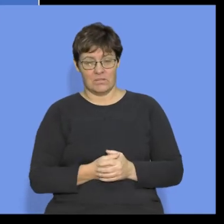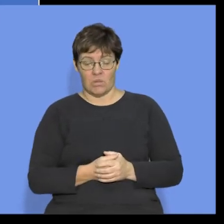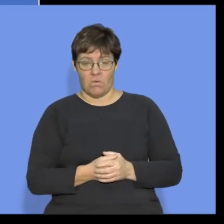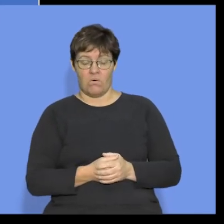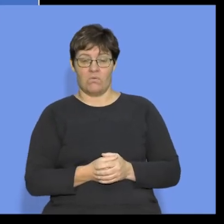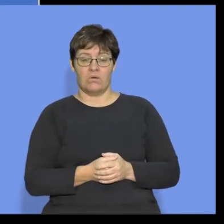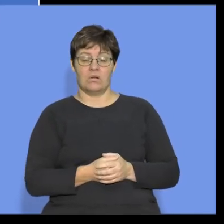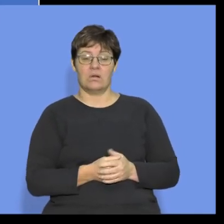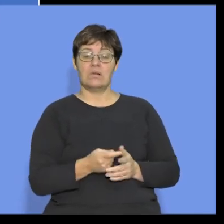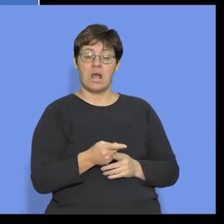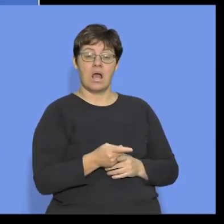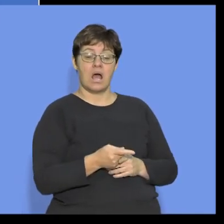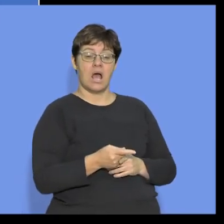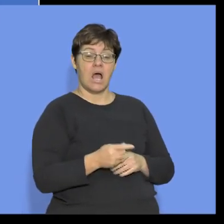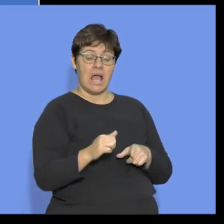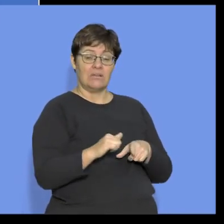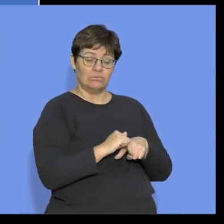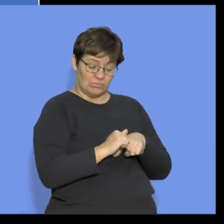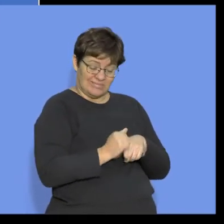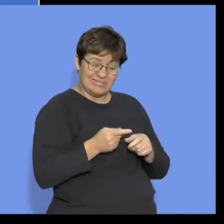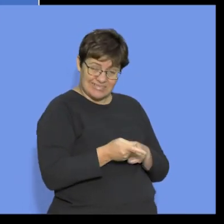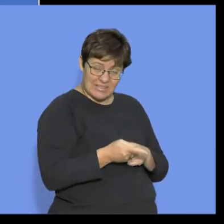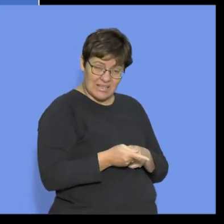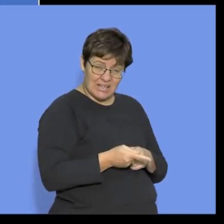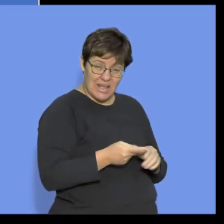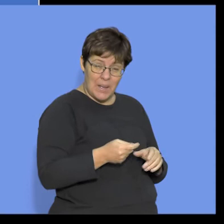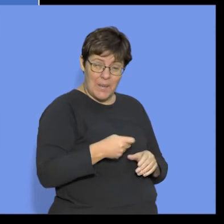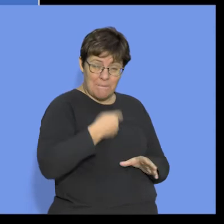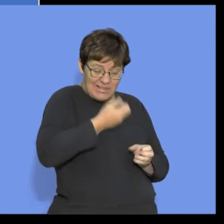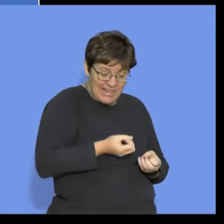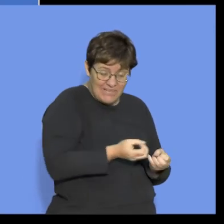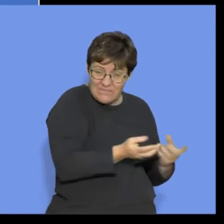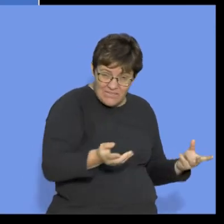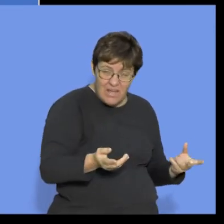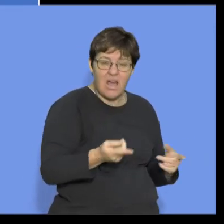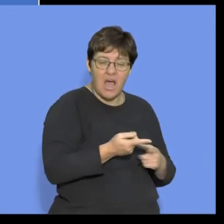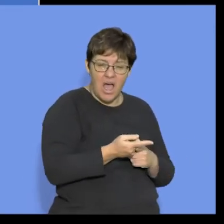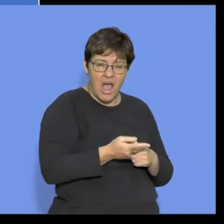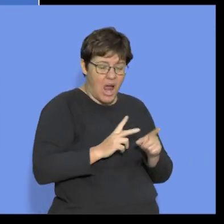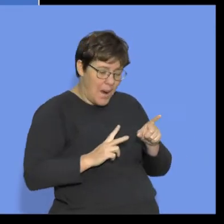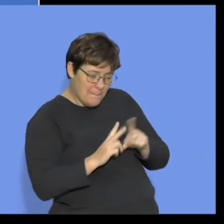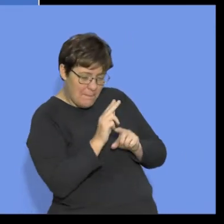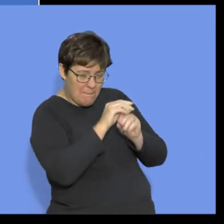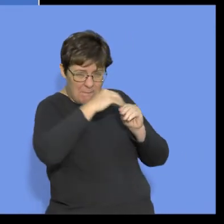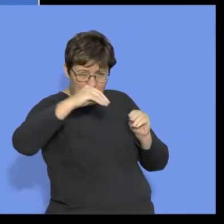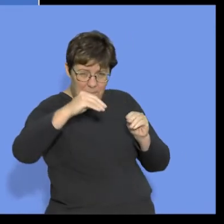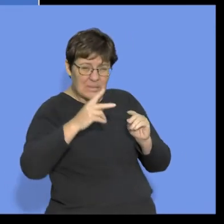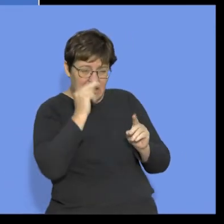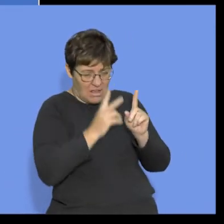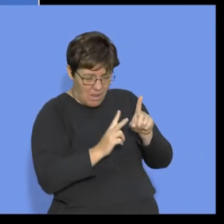A involves a careful removal of the infected branches. Okay, that's the treatment